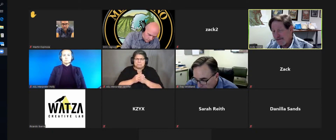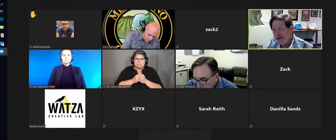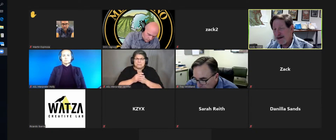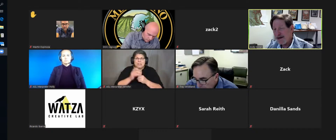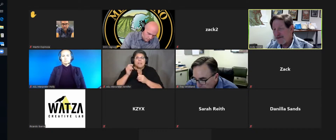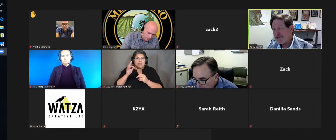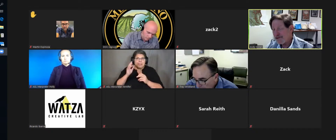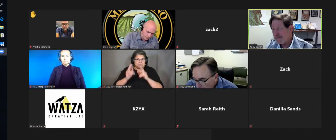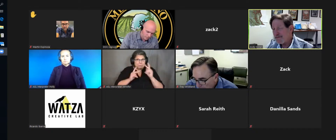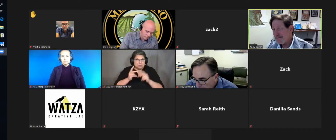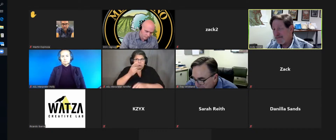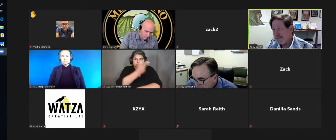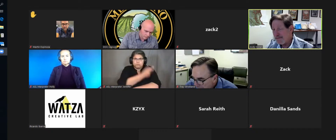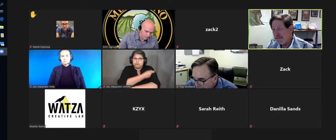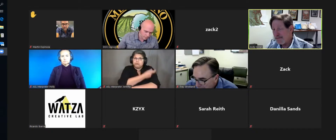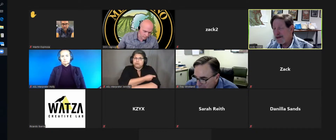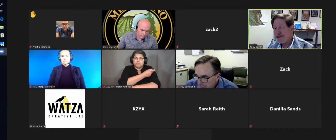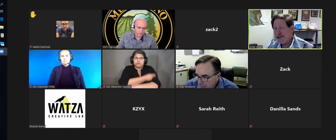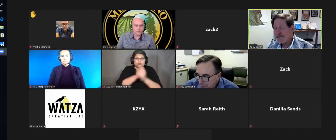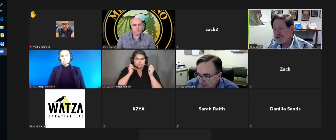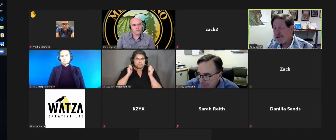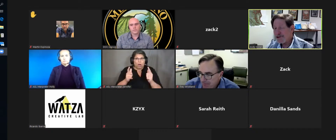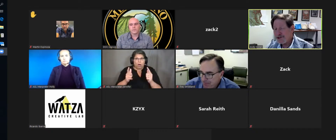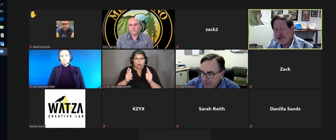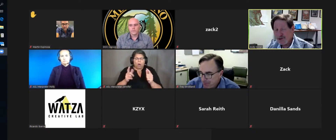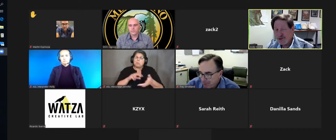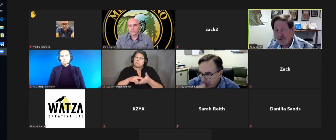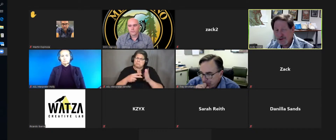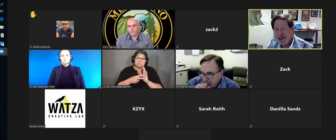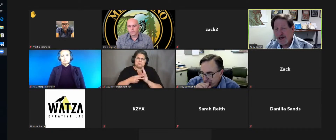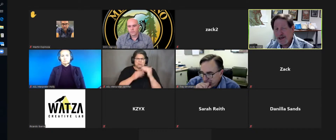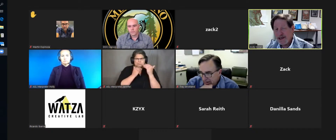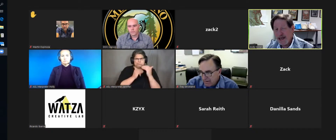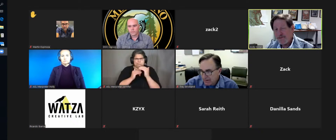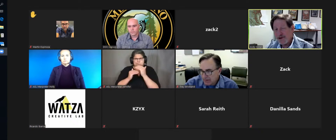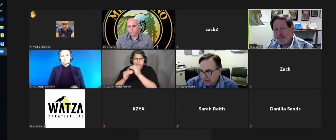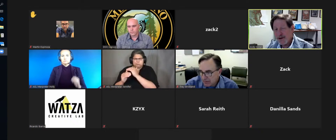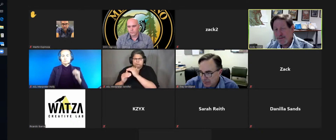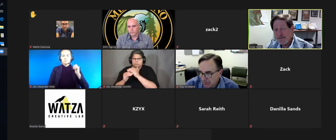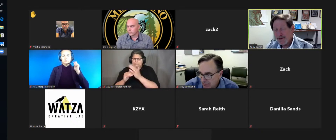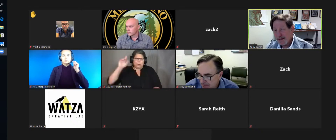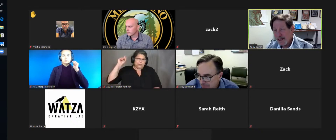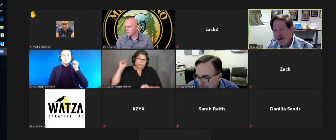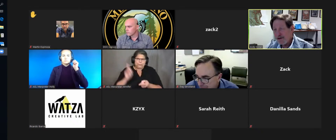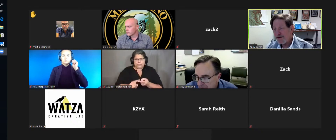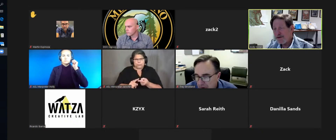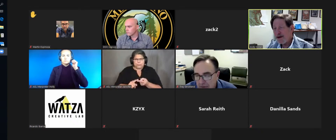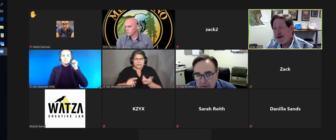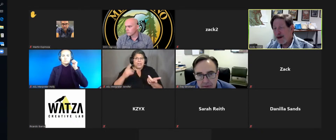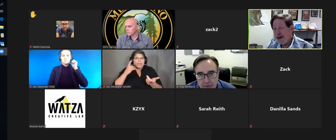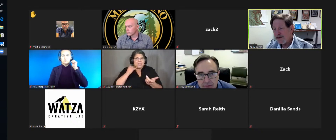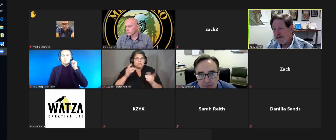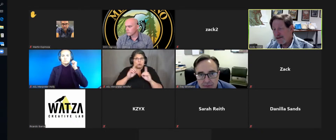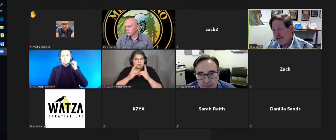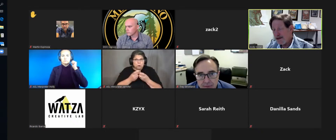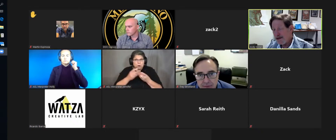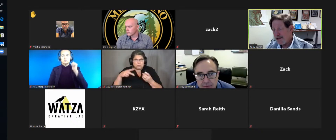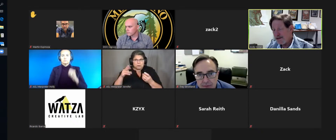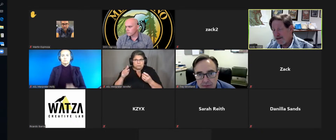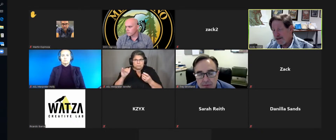vaccinated, we're going to have some much less restrictions in schools. The California Department of Public Health